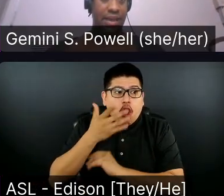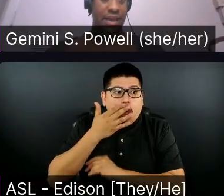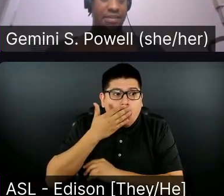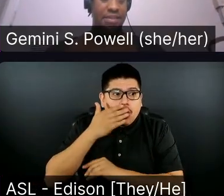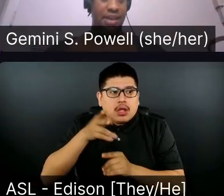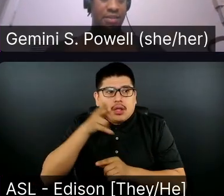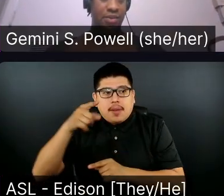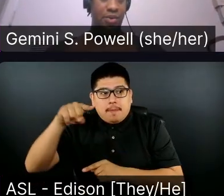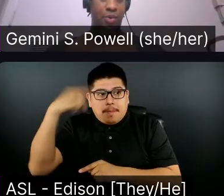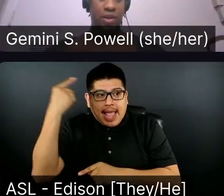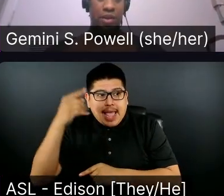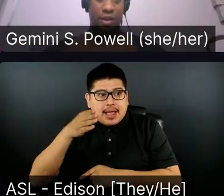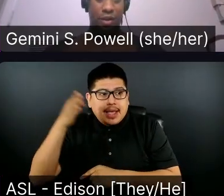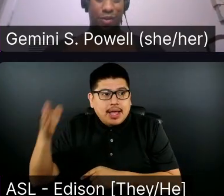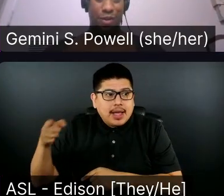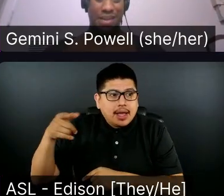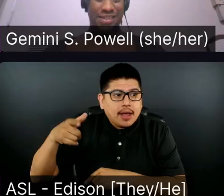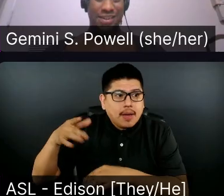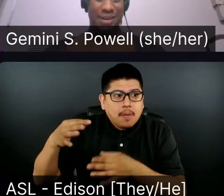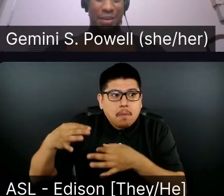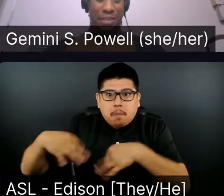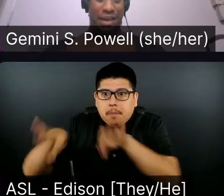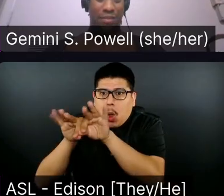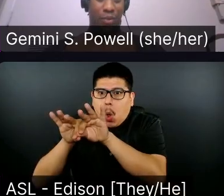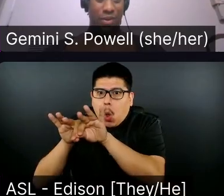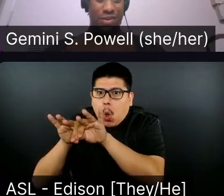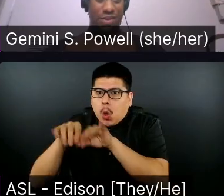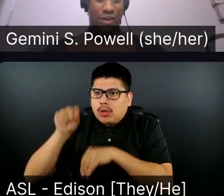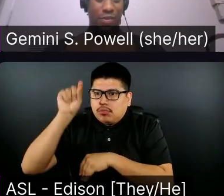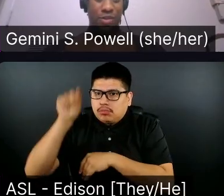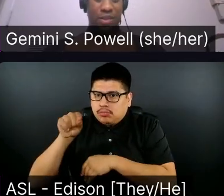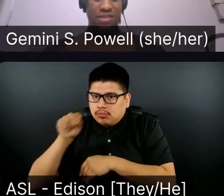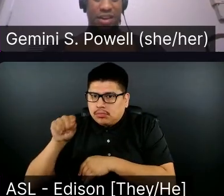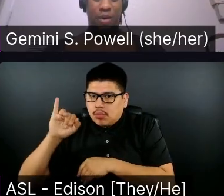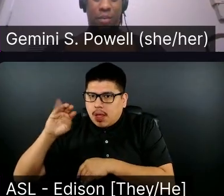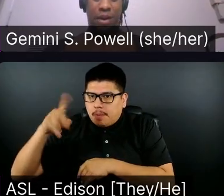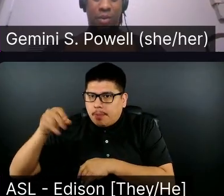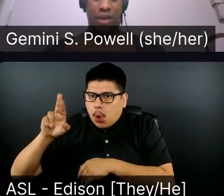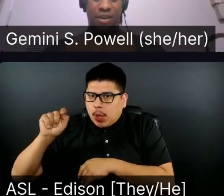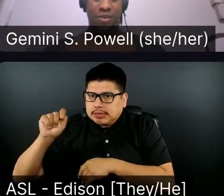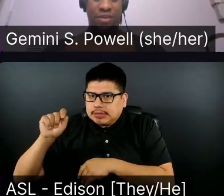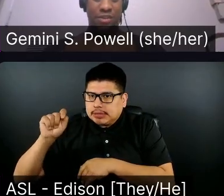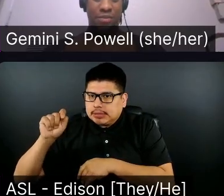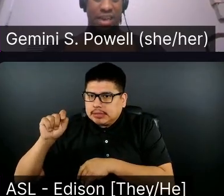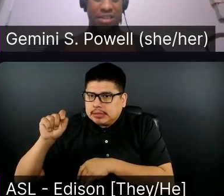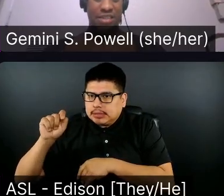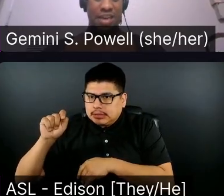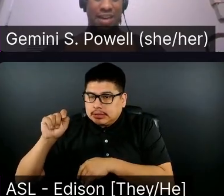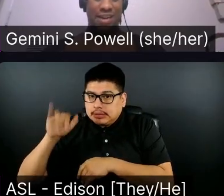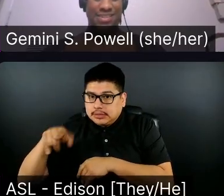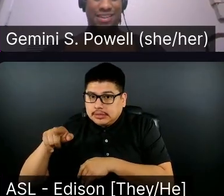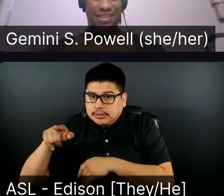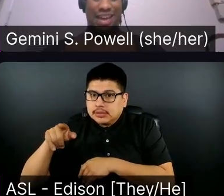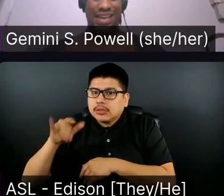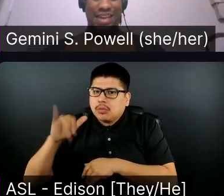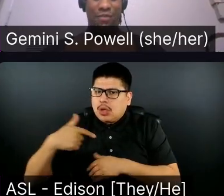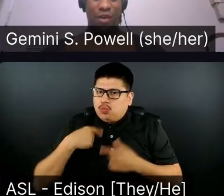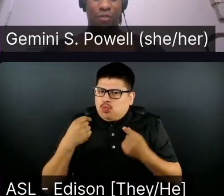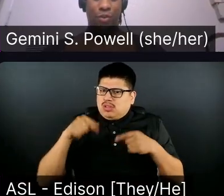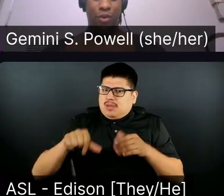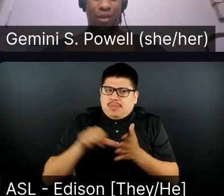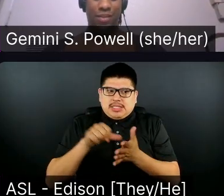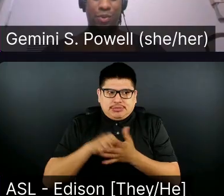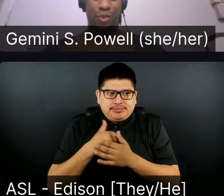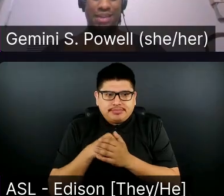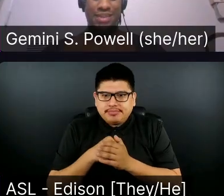black, and set it to the earlier mentioned bang important, which means that no matter what I do to this page, until I give